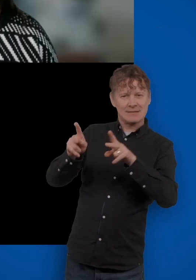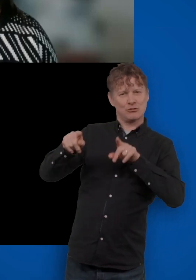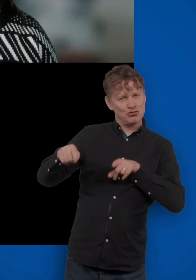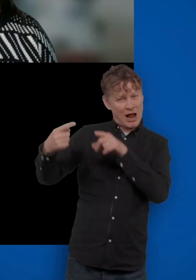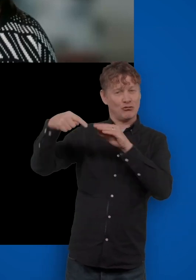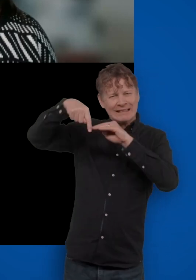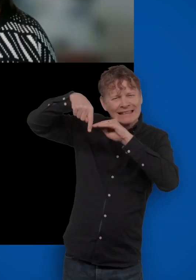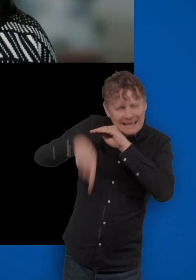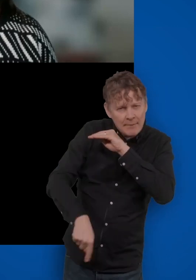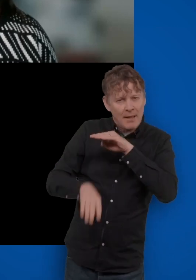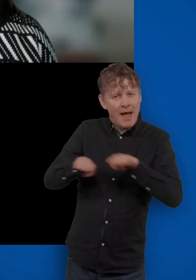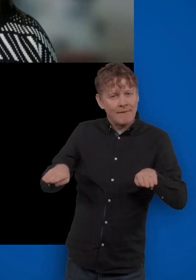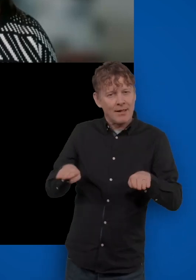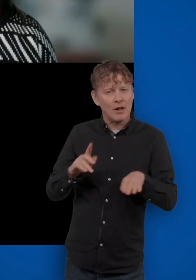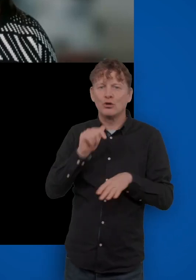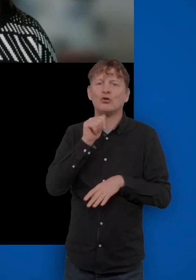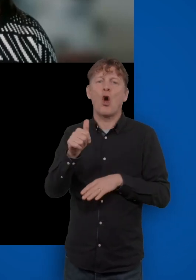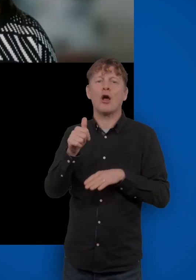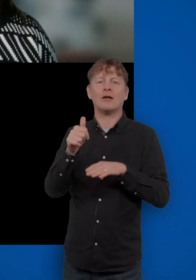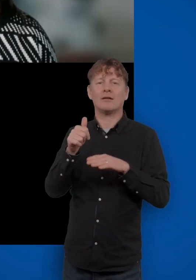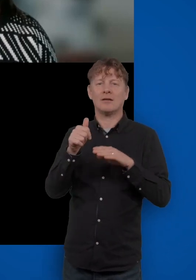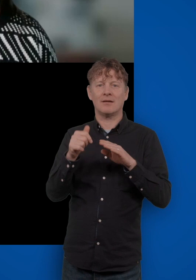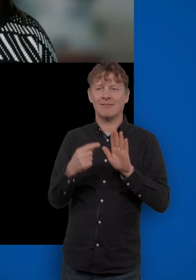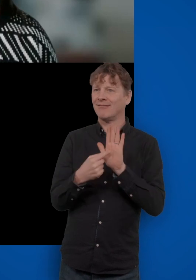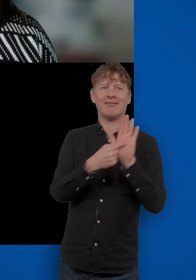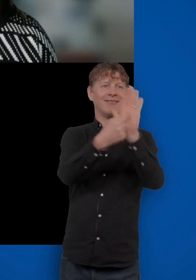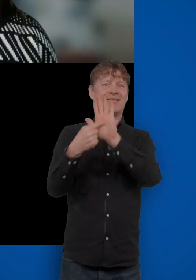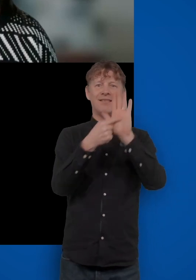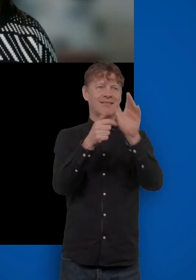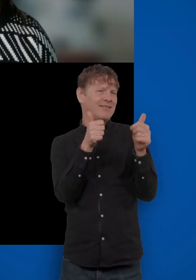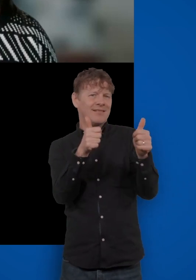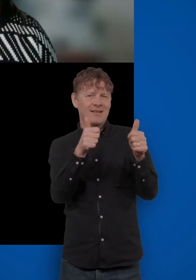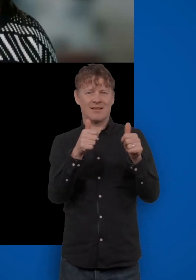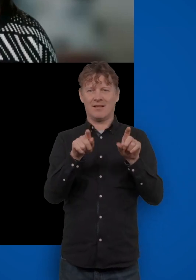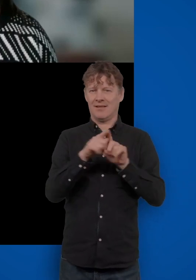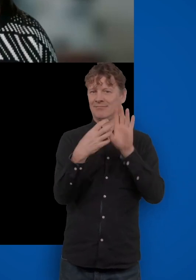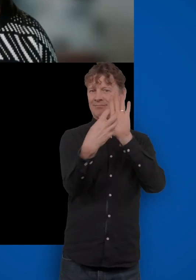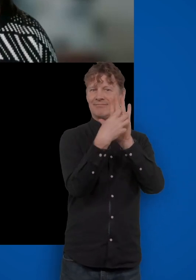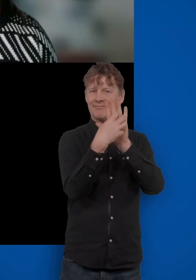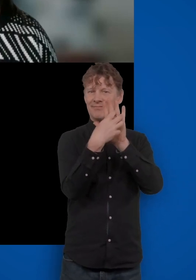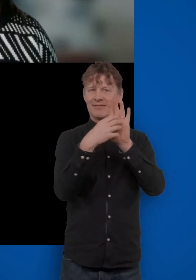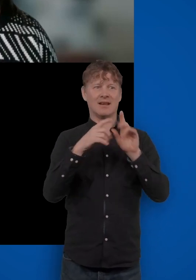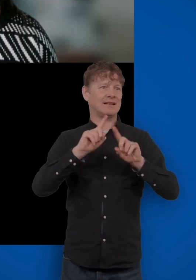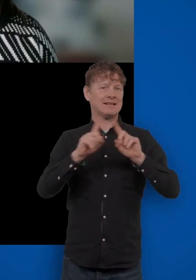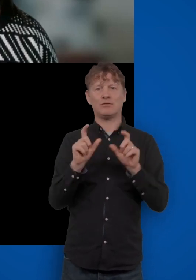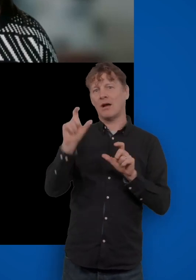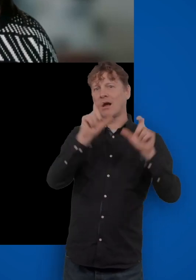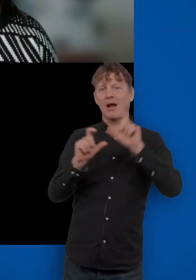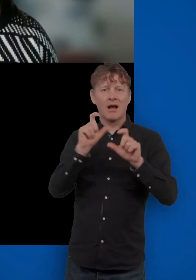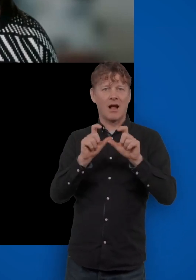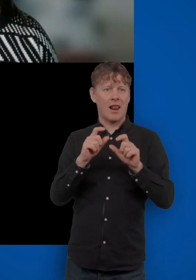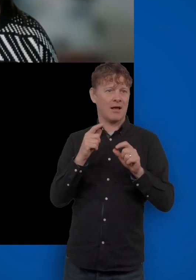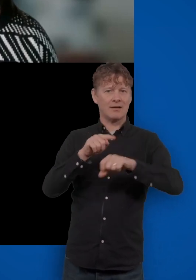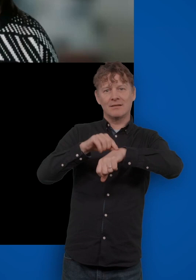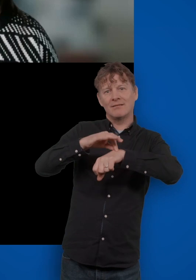those things at a deep level, and not just thinking that you can add a picture of, racially diverse group of hands, which is